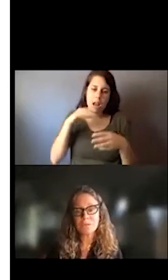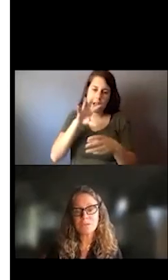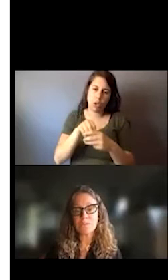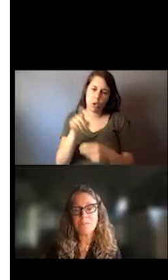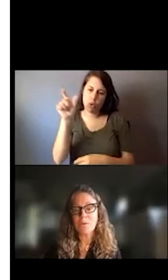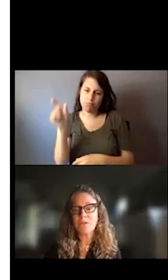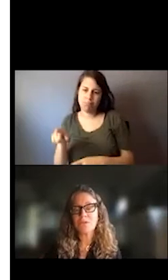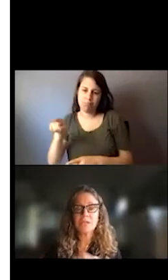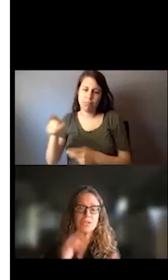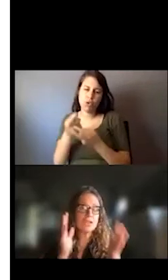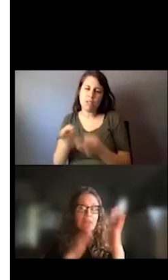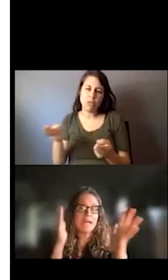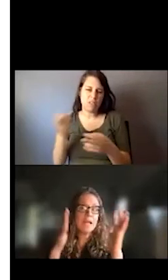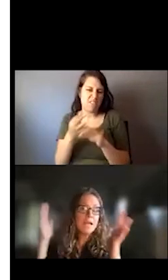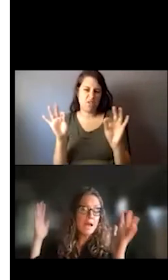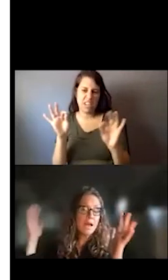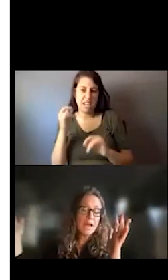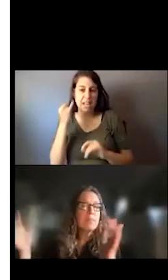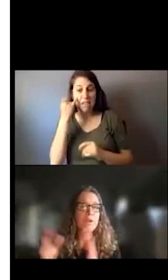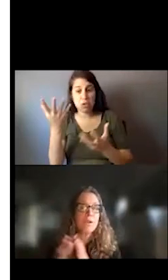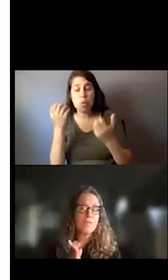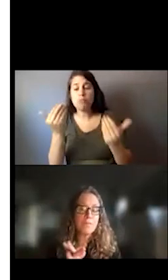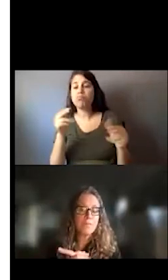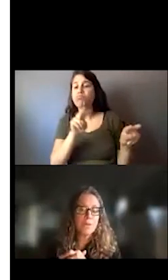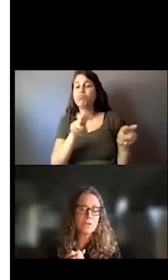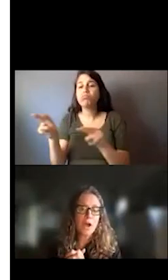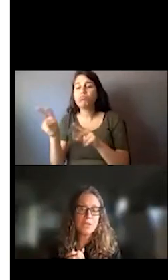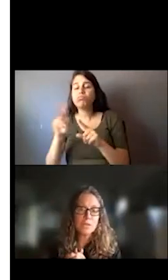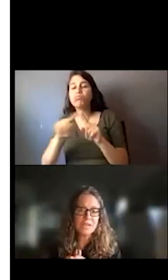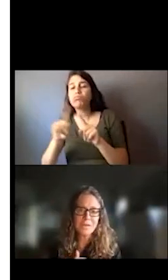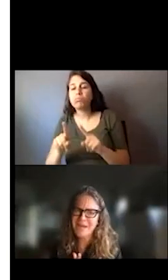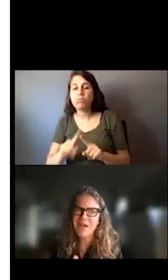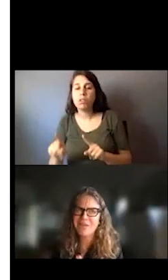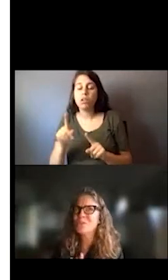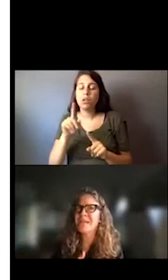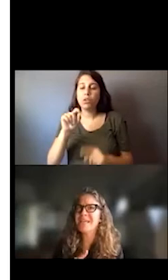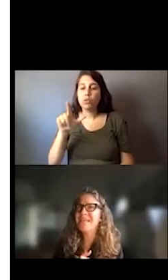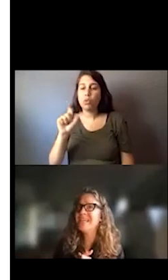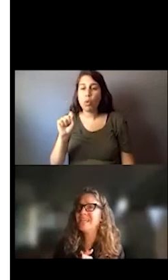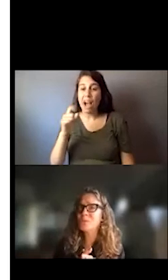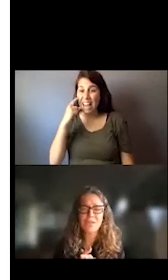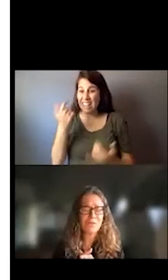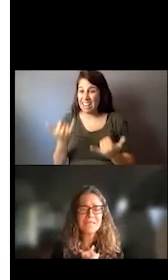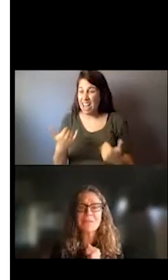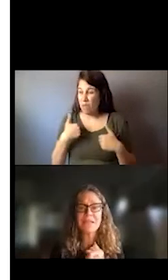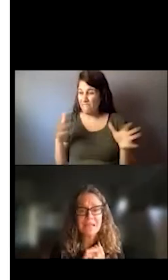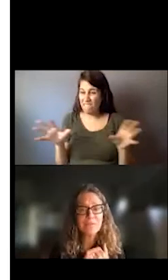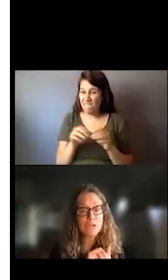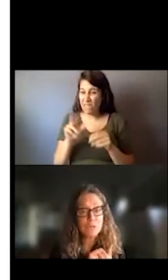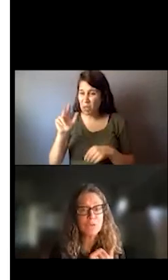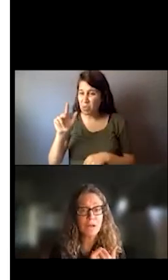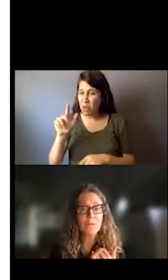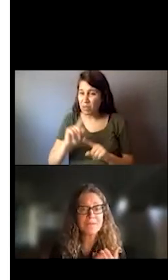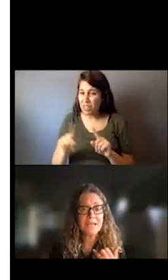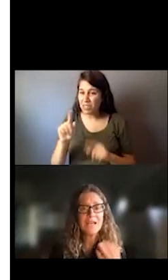resource, a free resource for people who are interested in just looking at a number of the most common tools. I think we now have 20, 23, something like